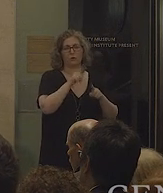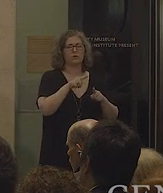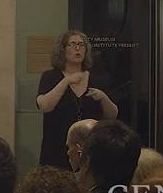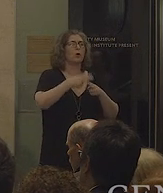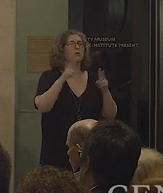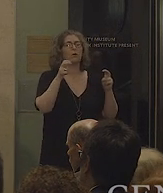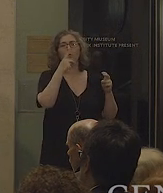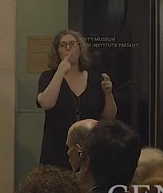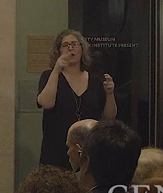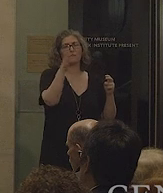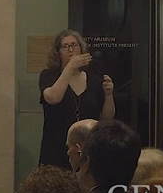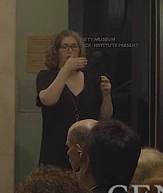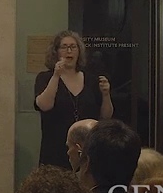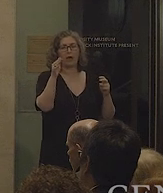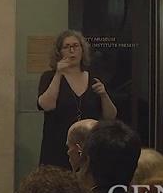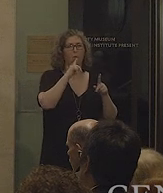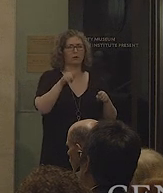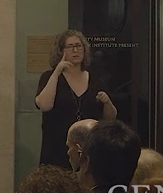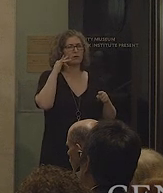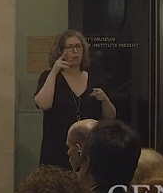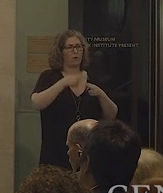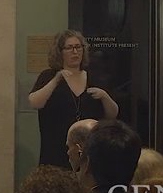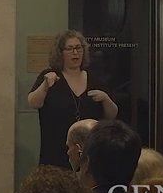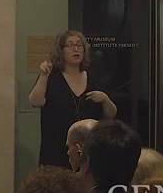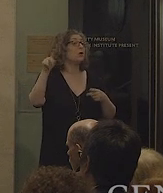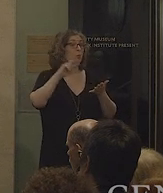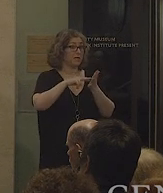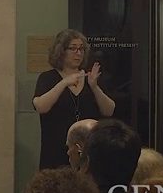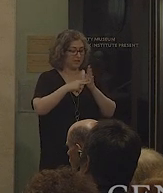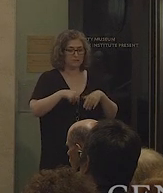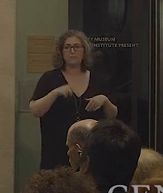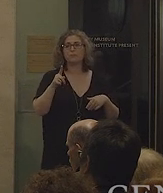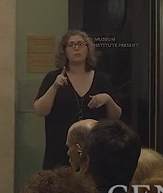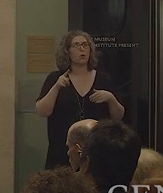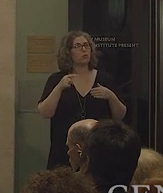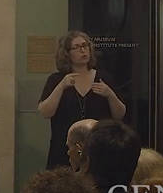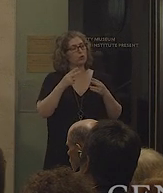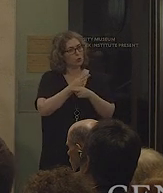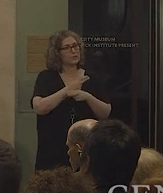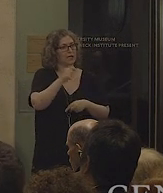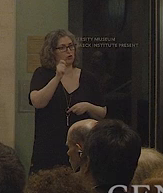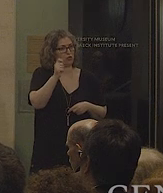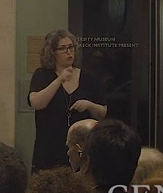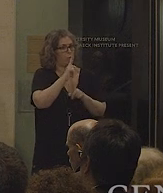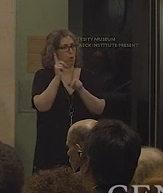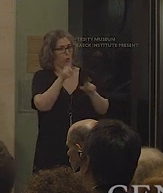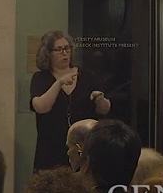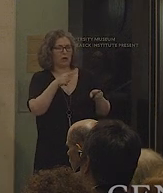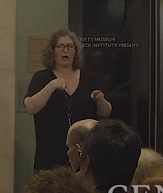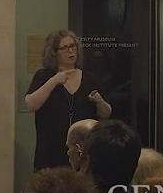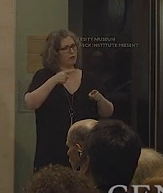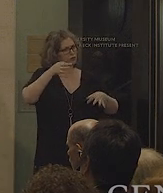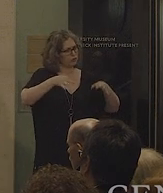in Florida. And extreme risk protection orders will remove, through judicial order, so that there's a judicial